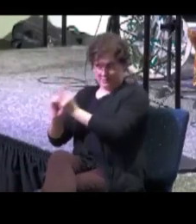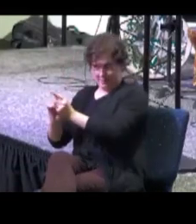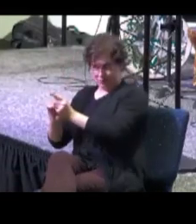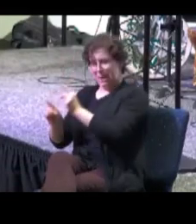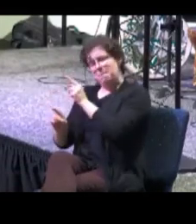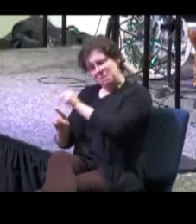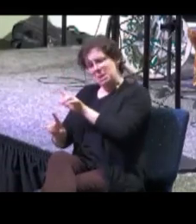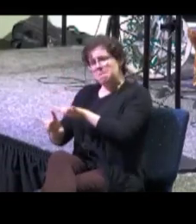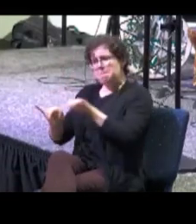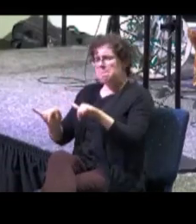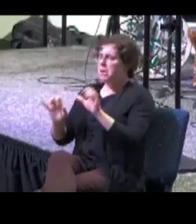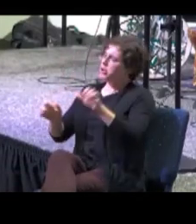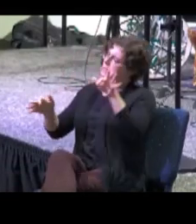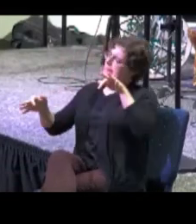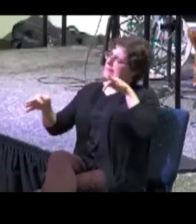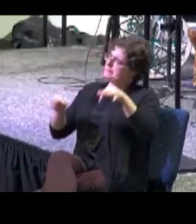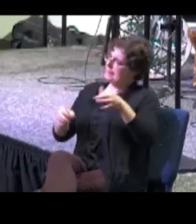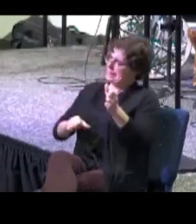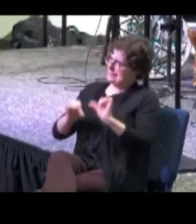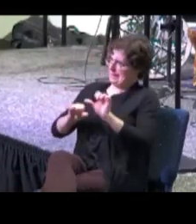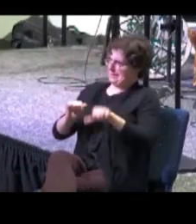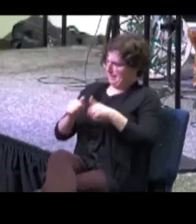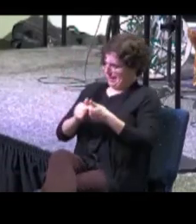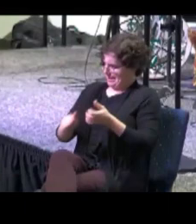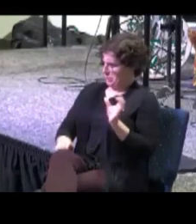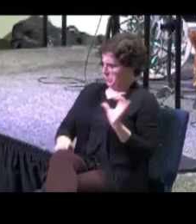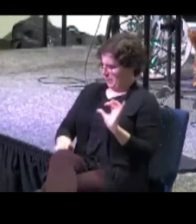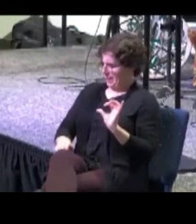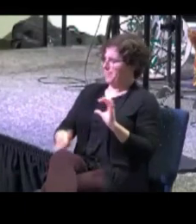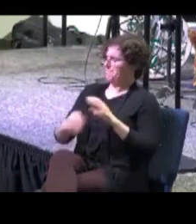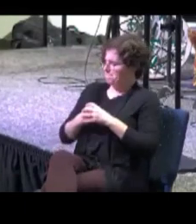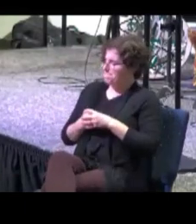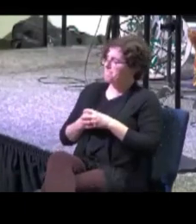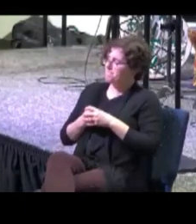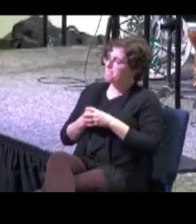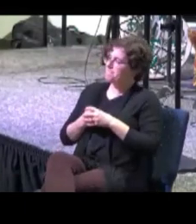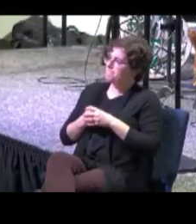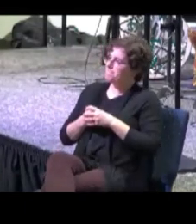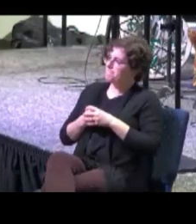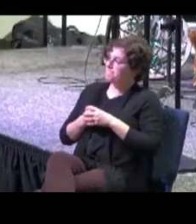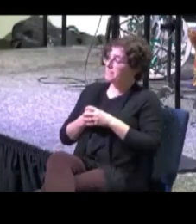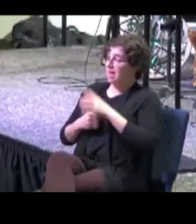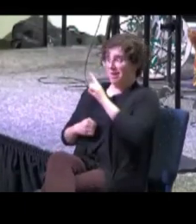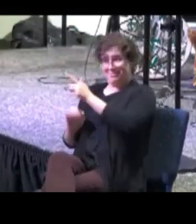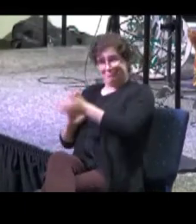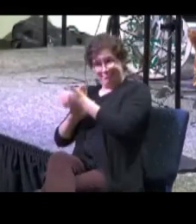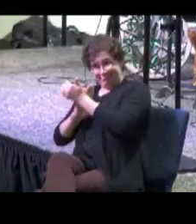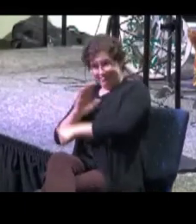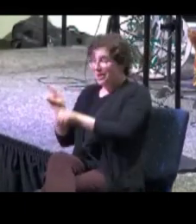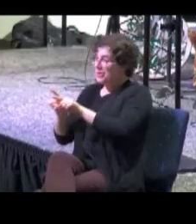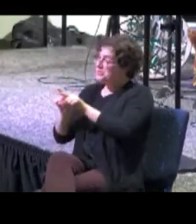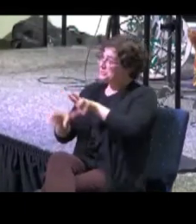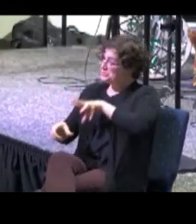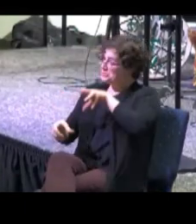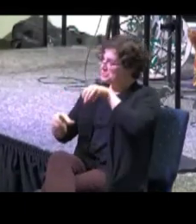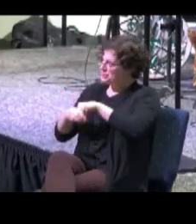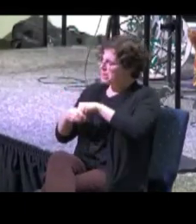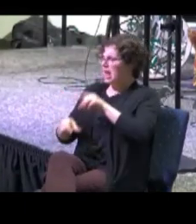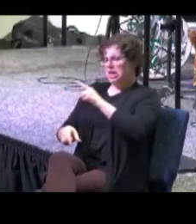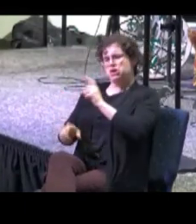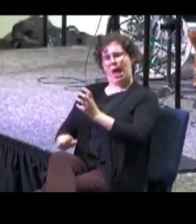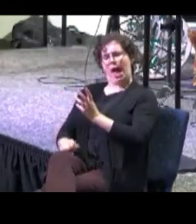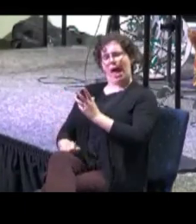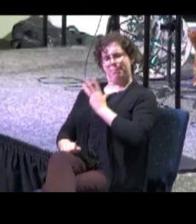was able to explain the science of it as well. And his knack also included the diplomacy needed